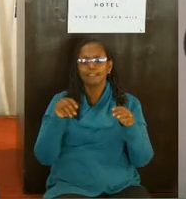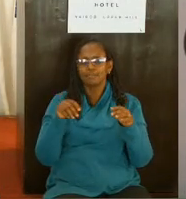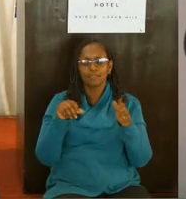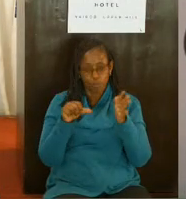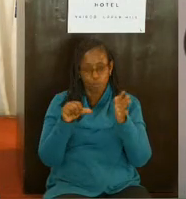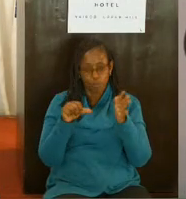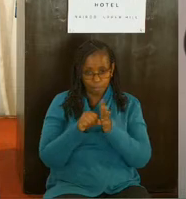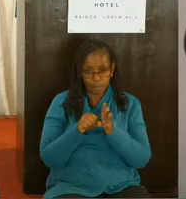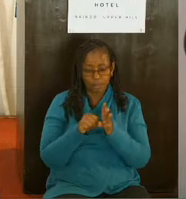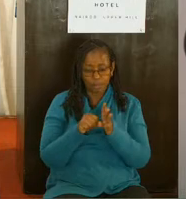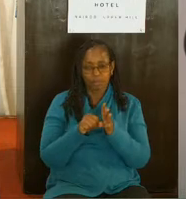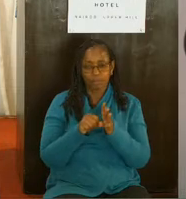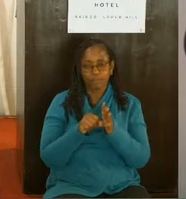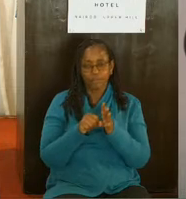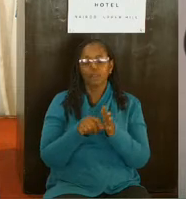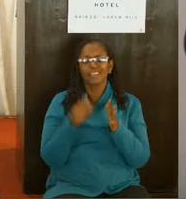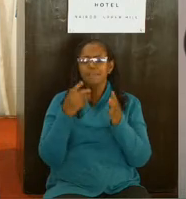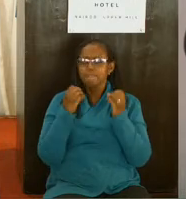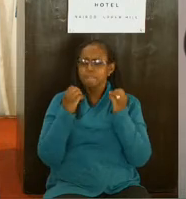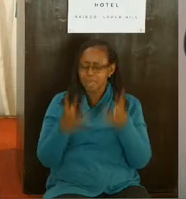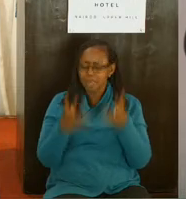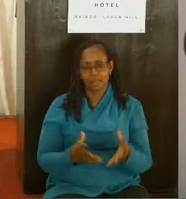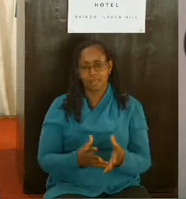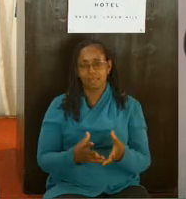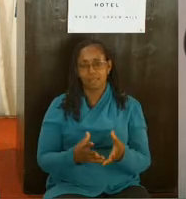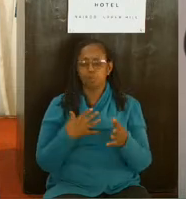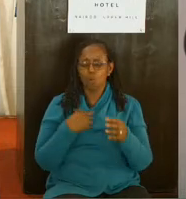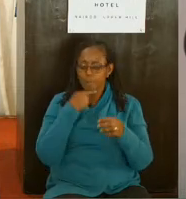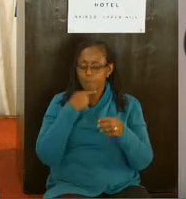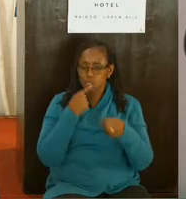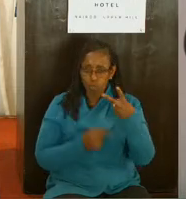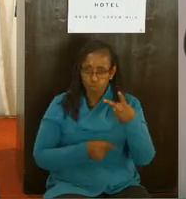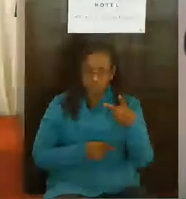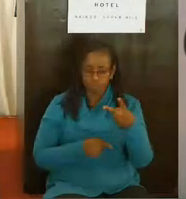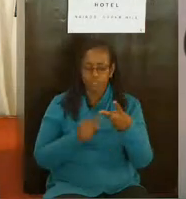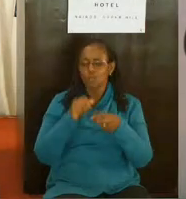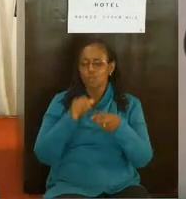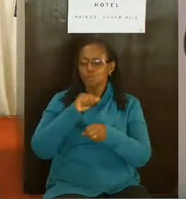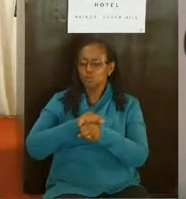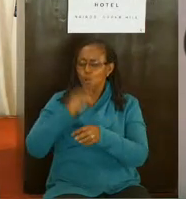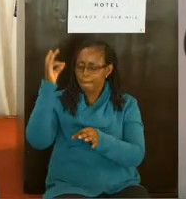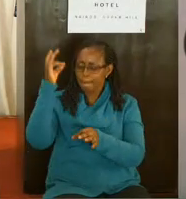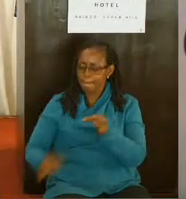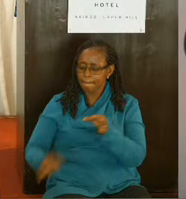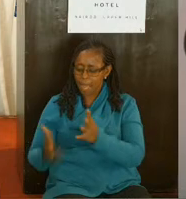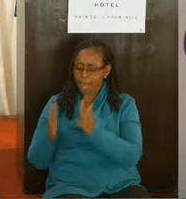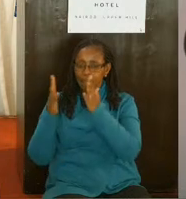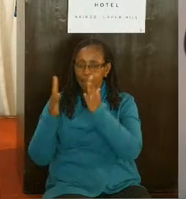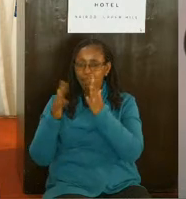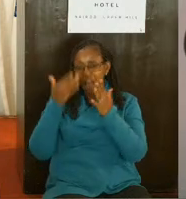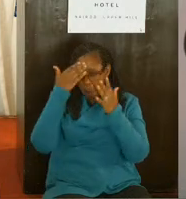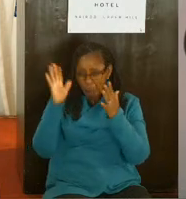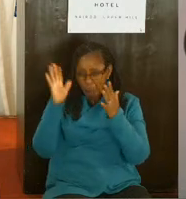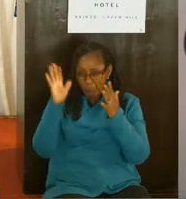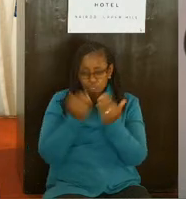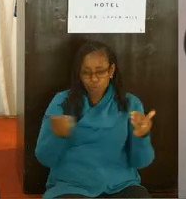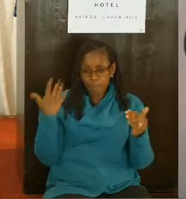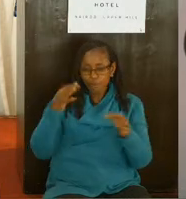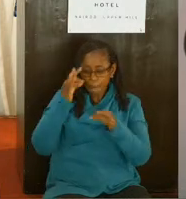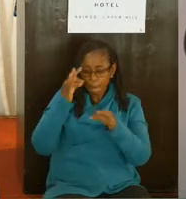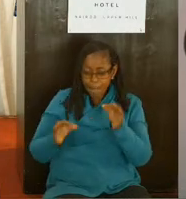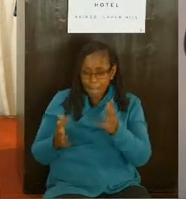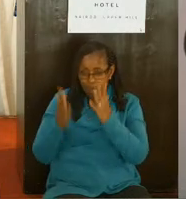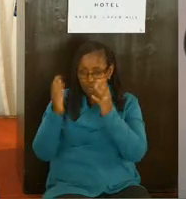so many of them and I will just want to highlight two of them like the banding of schools we are all aware of now our children we are Banning